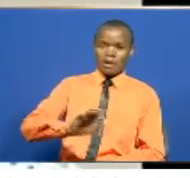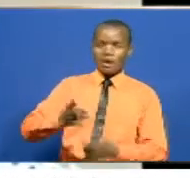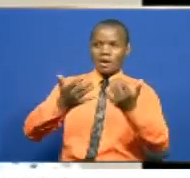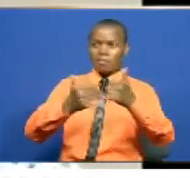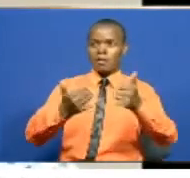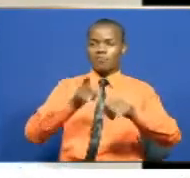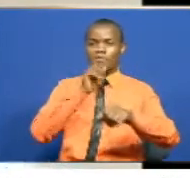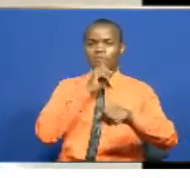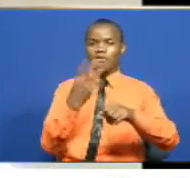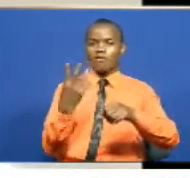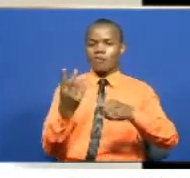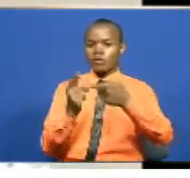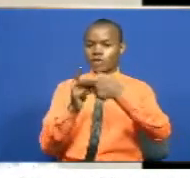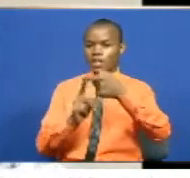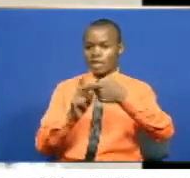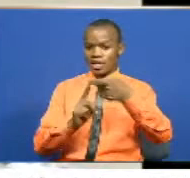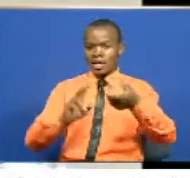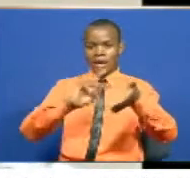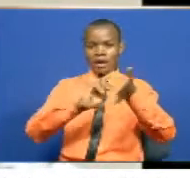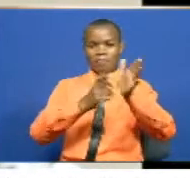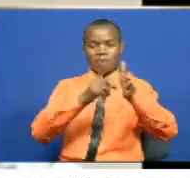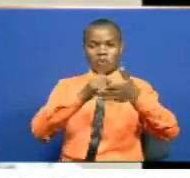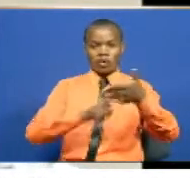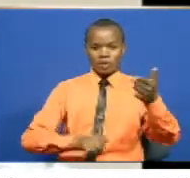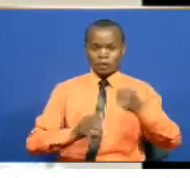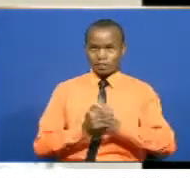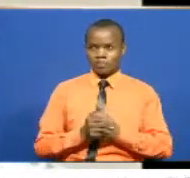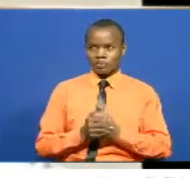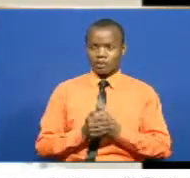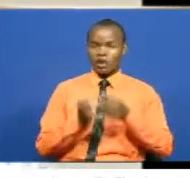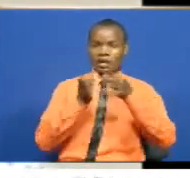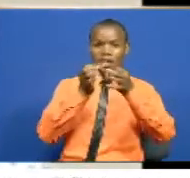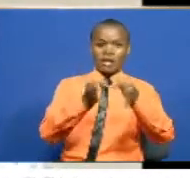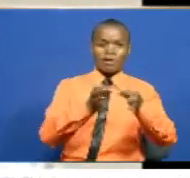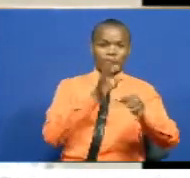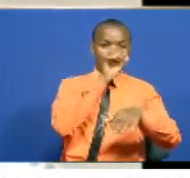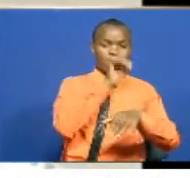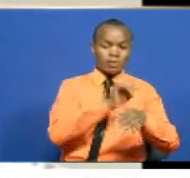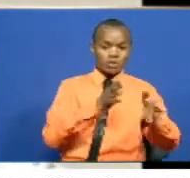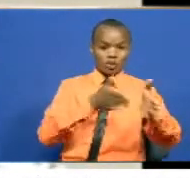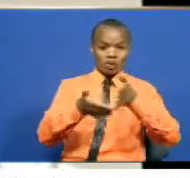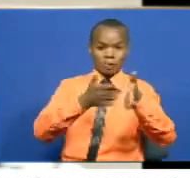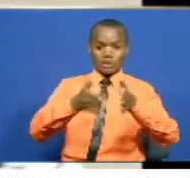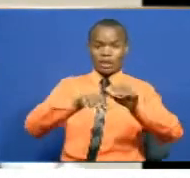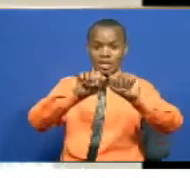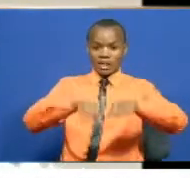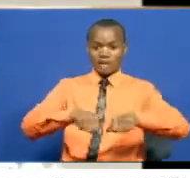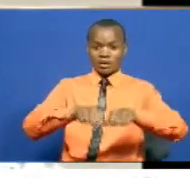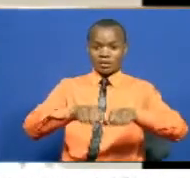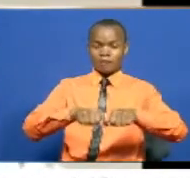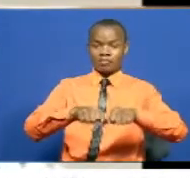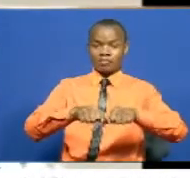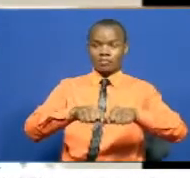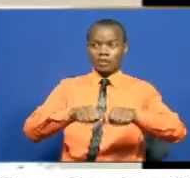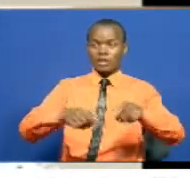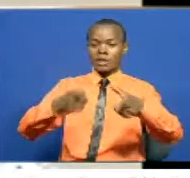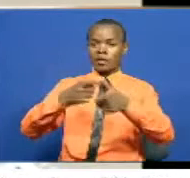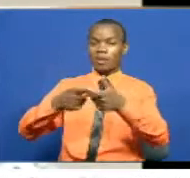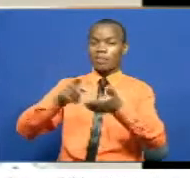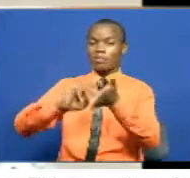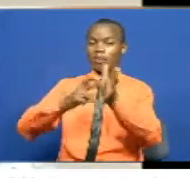for each four years. That's mean if we miss the opportunity to be in this AfroBasket, we'll miss a